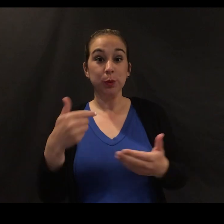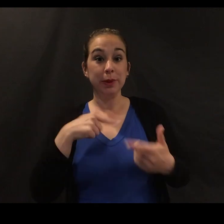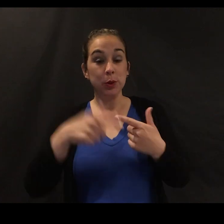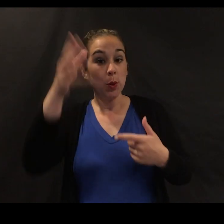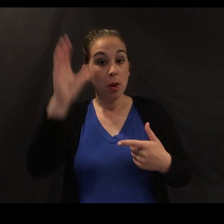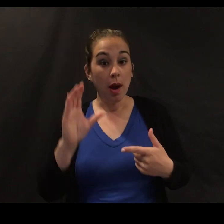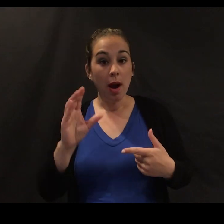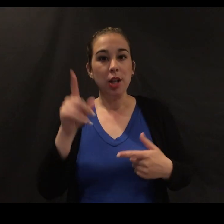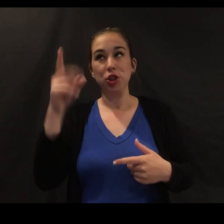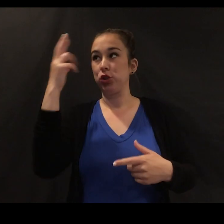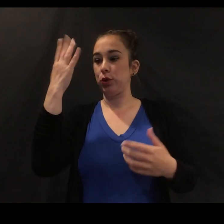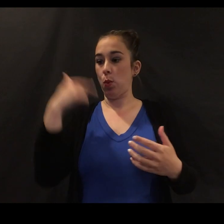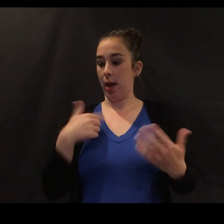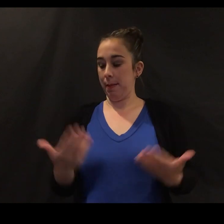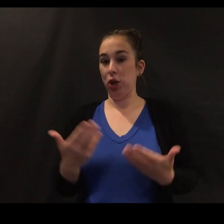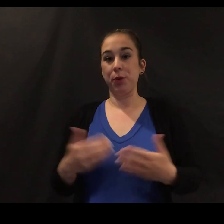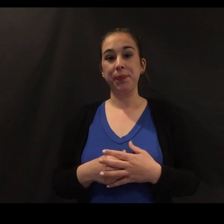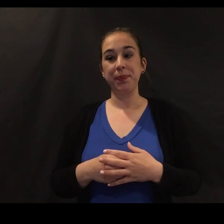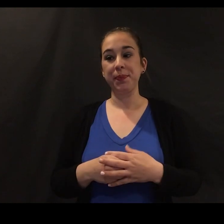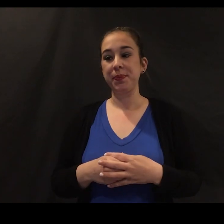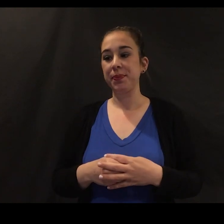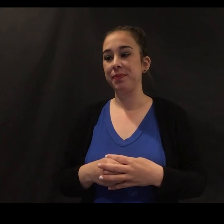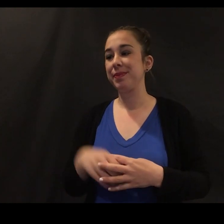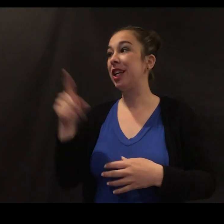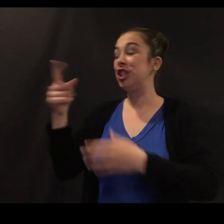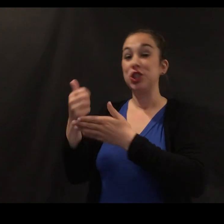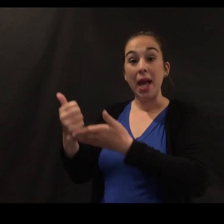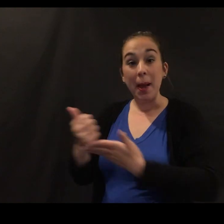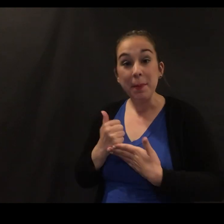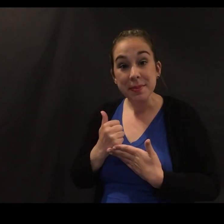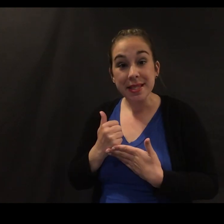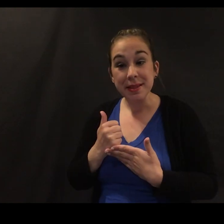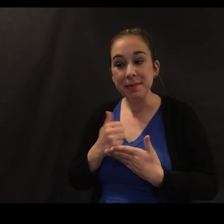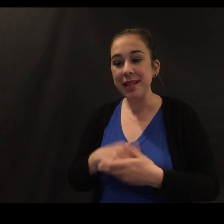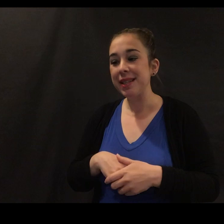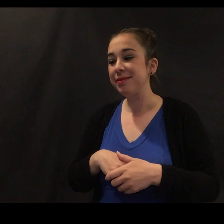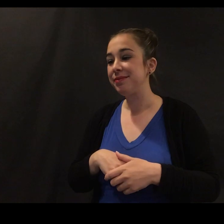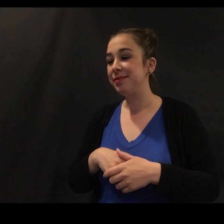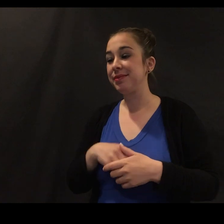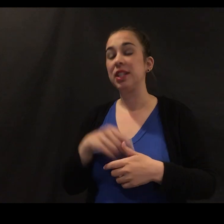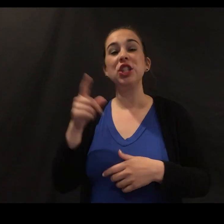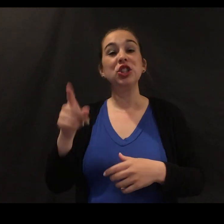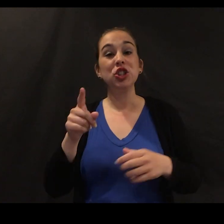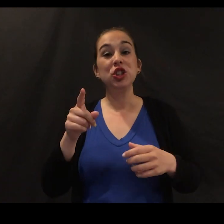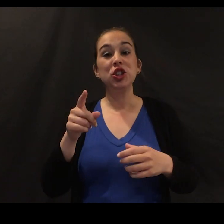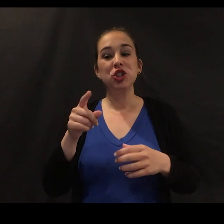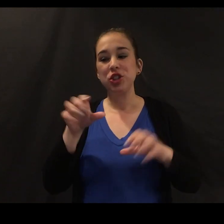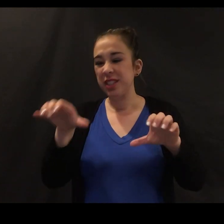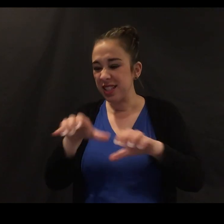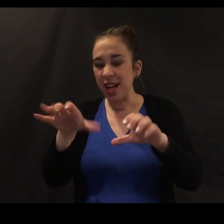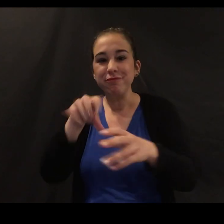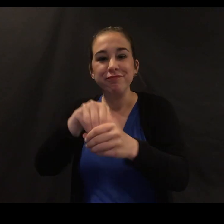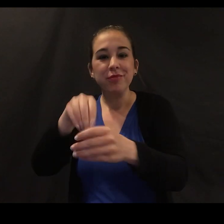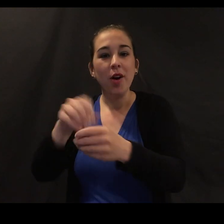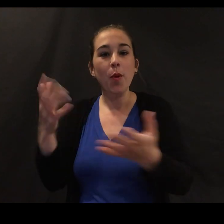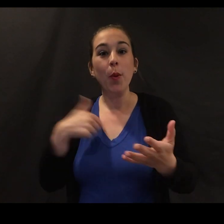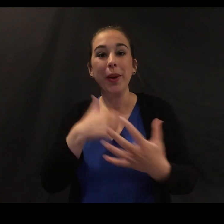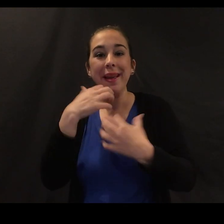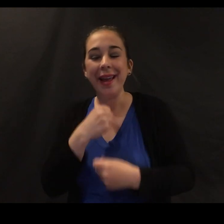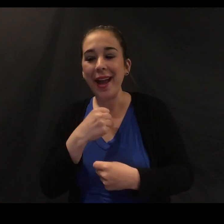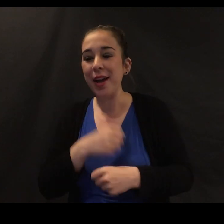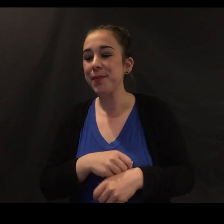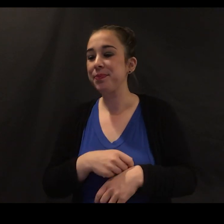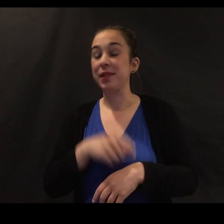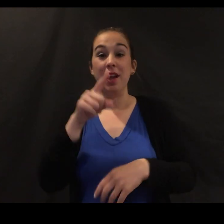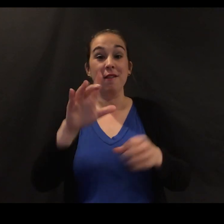she's the reason why I'm here right now. She helps me. She does what we care about her. Because she's full of